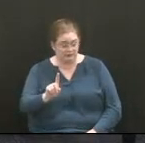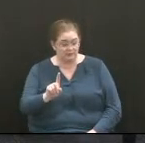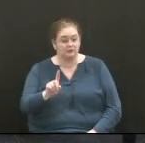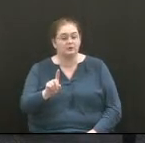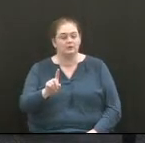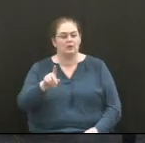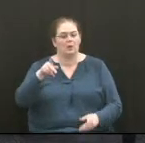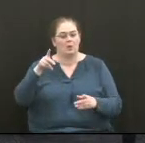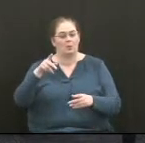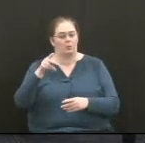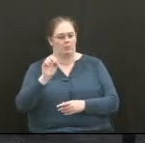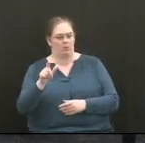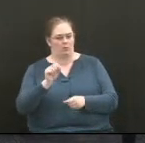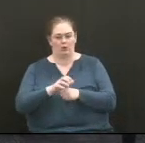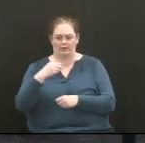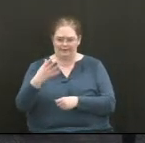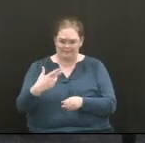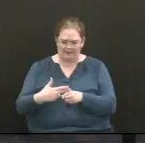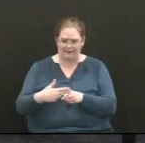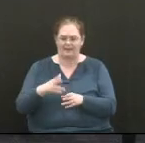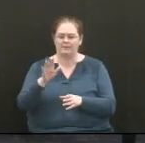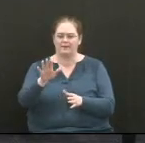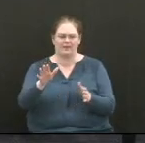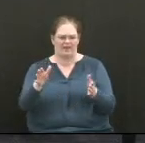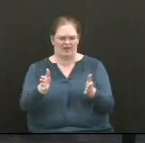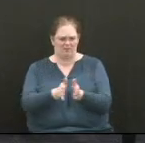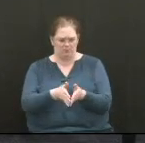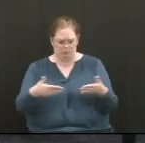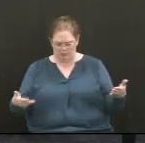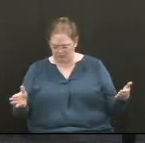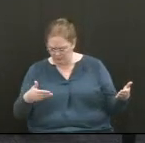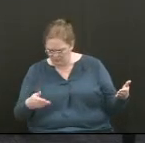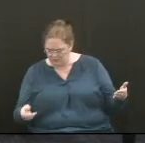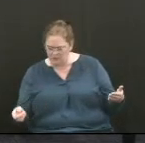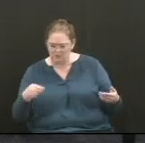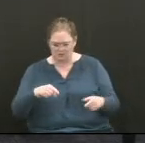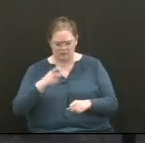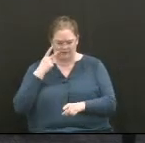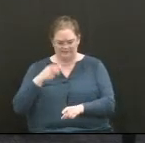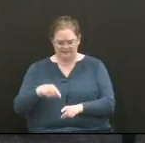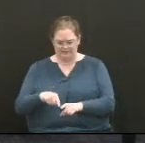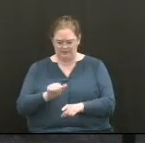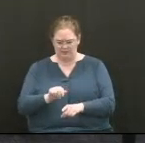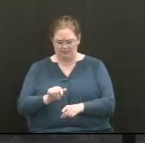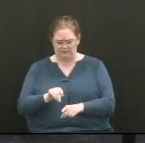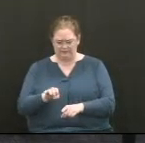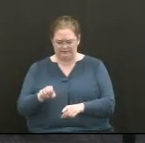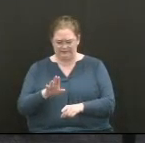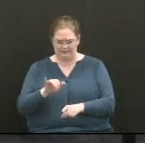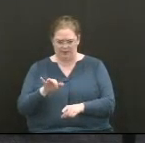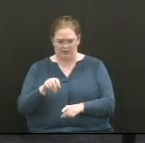the poll worker, as I gave my name and they looked in the poll book, would have seen absentee ballot.